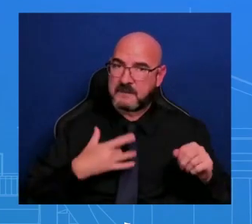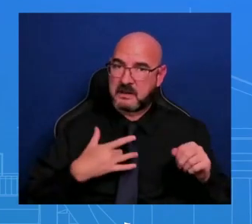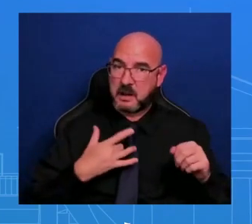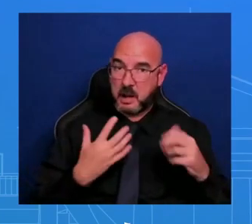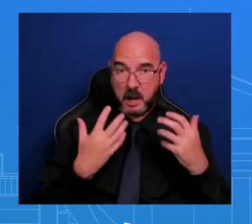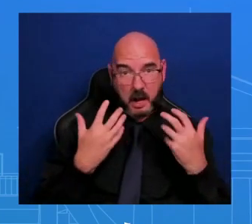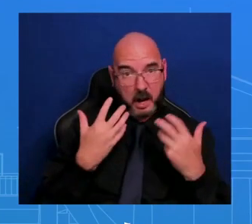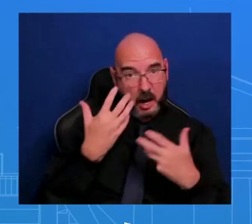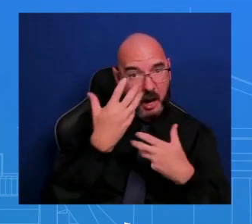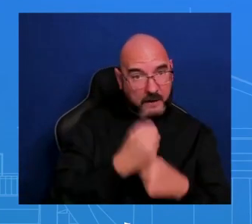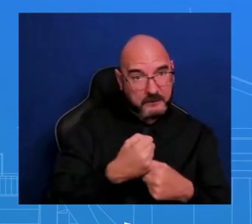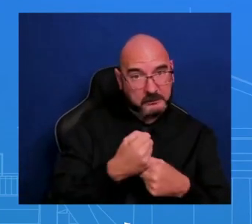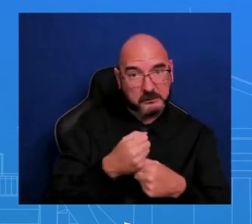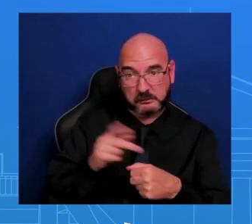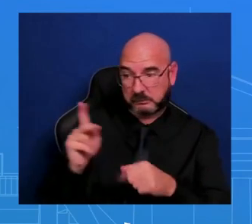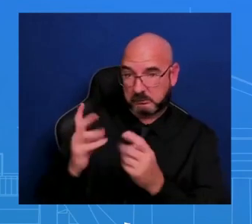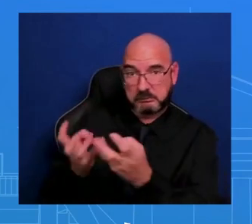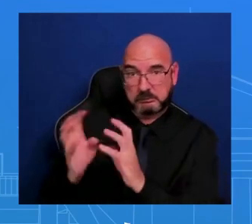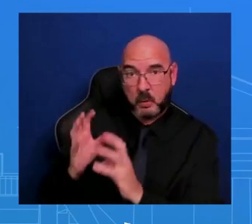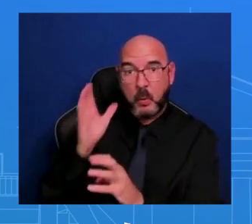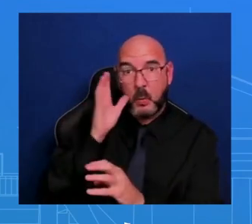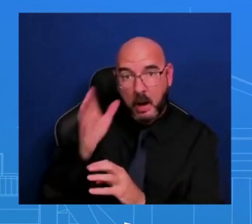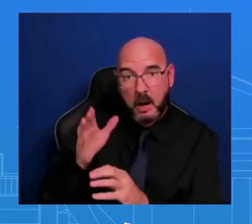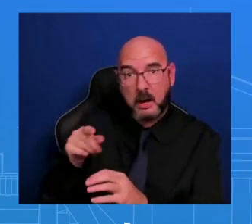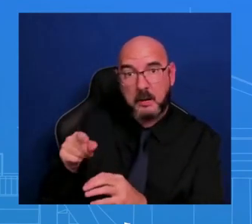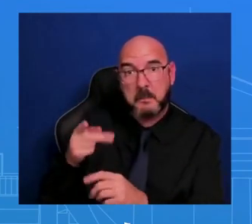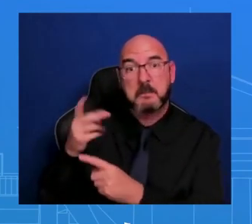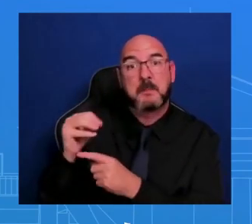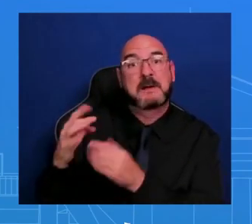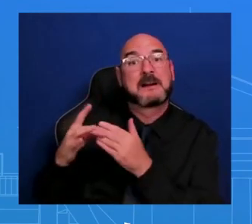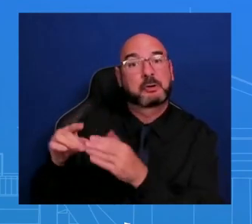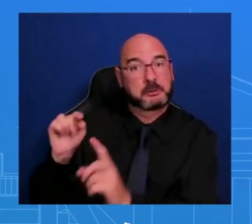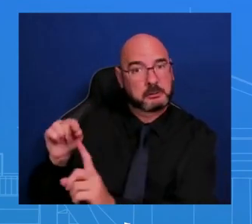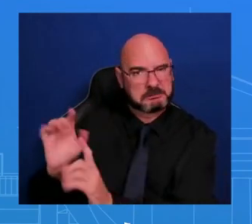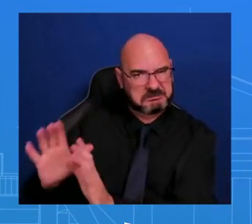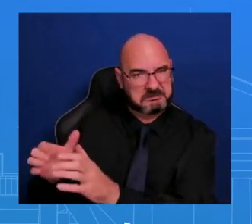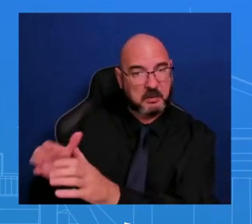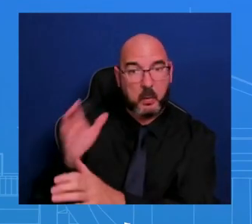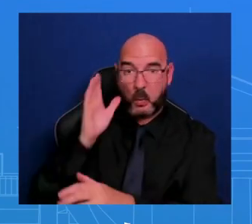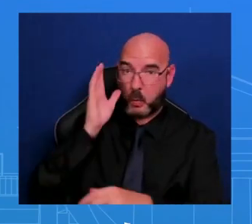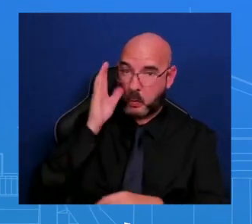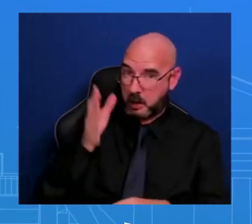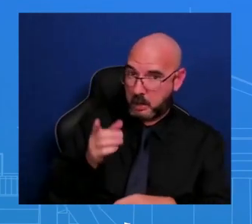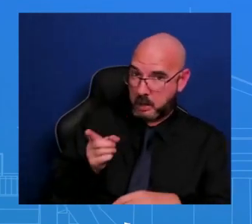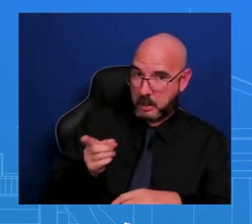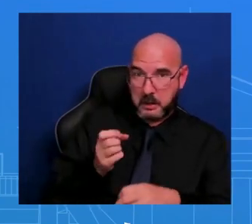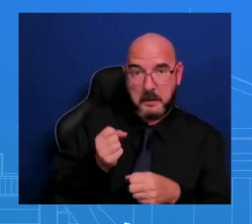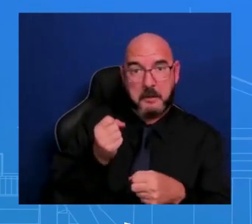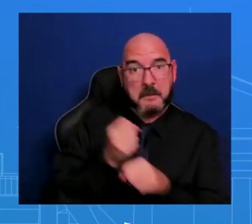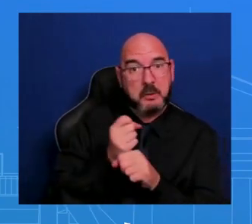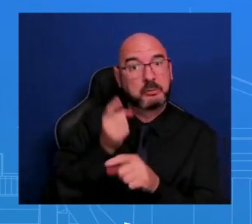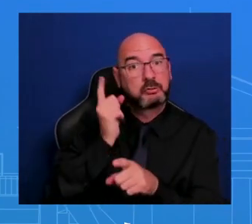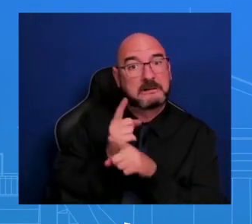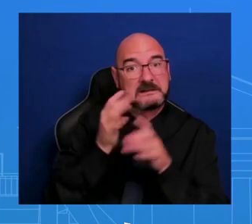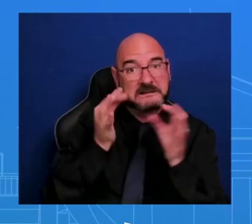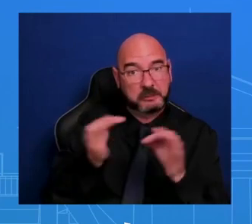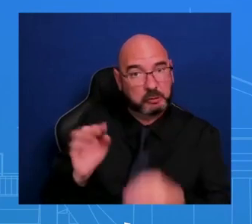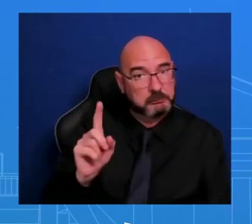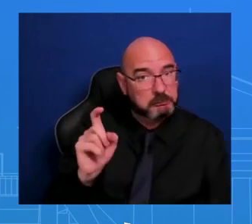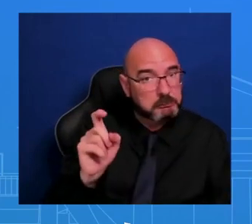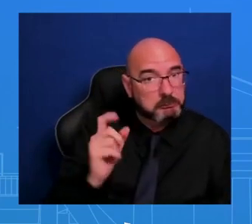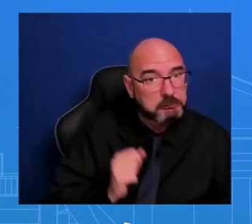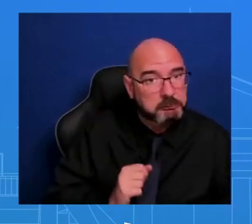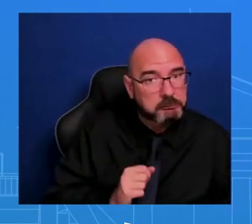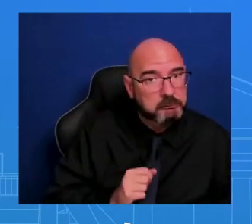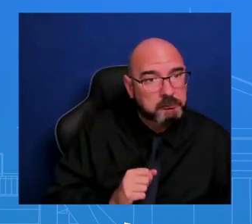Prime Minister Benjamin Netanyahu, will do the right thing as he views it in carrying out this war? He is confident that